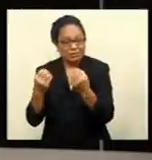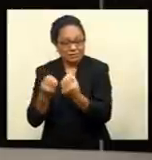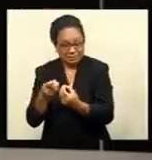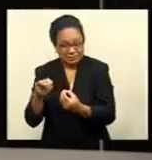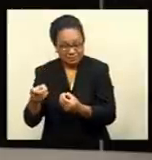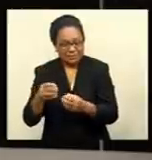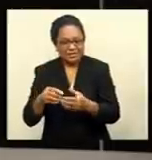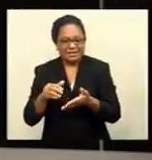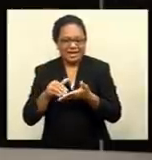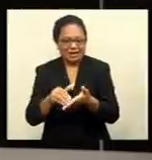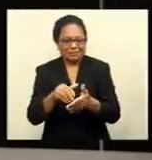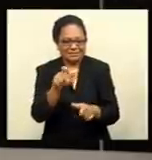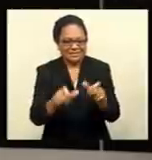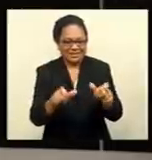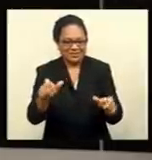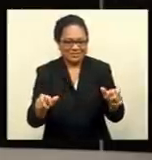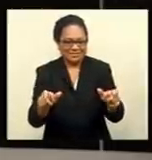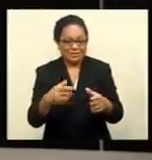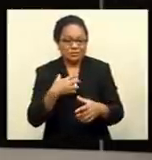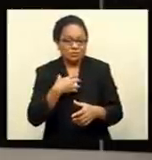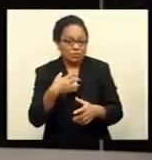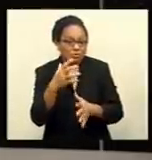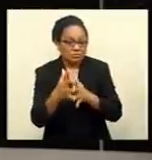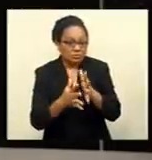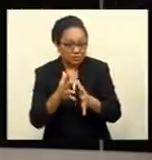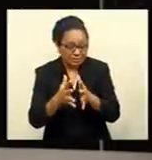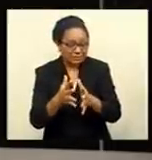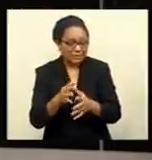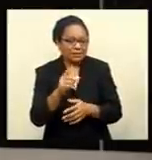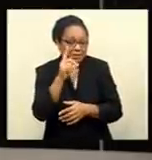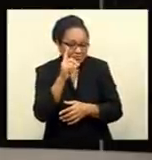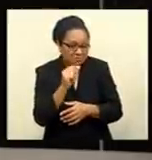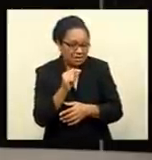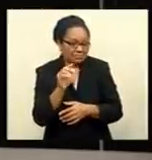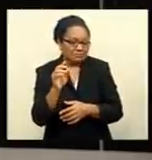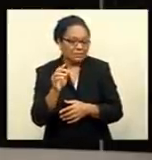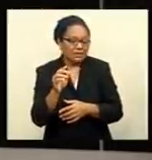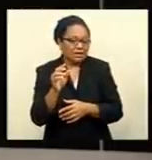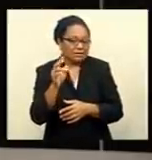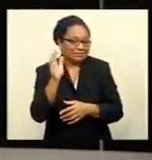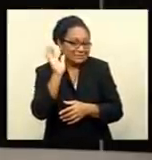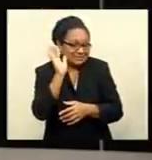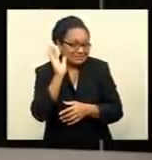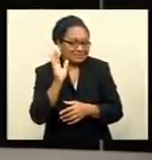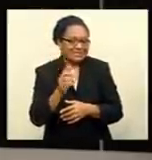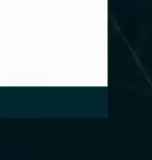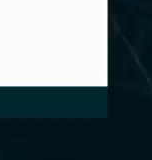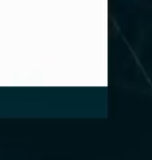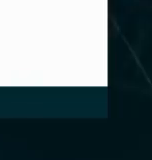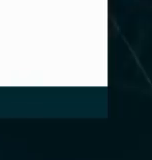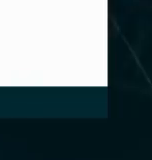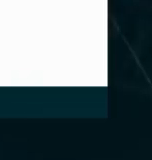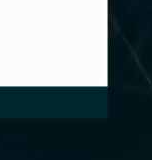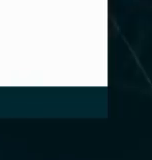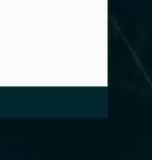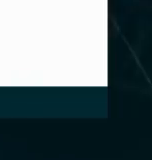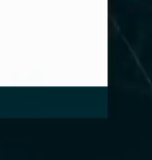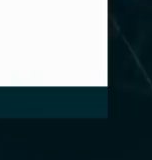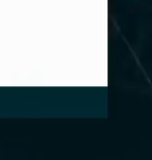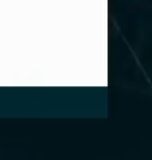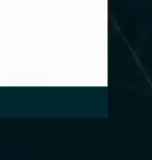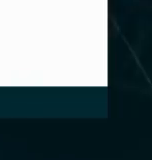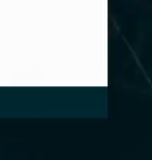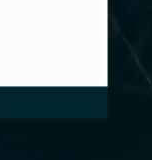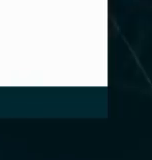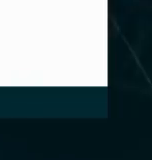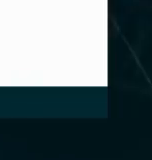help stakeholders. For these stories and others, you can tune in daily to our sister radio station, Gold FM. To our poll question, this week